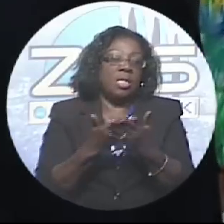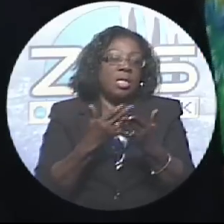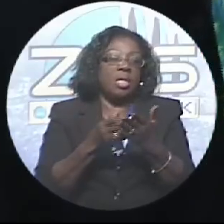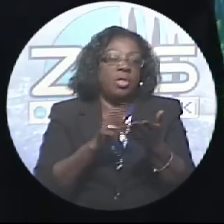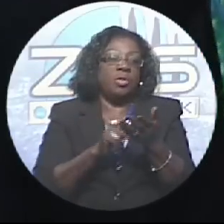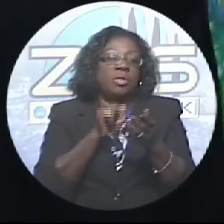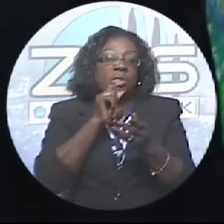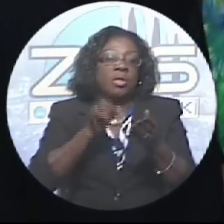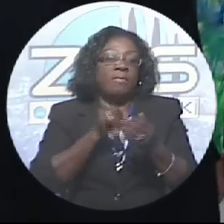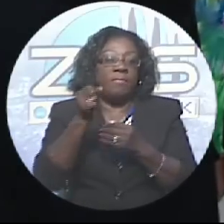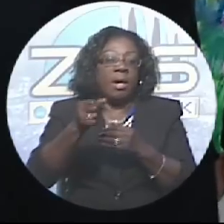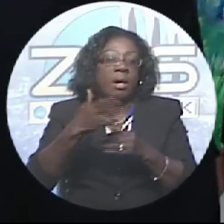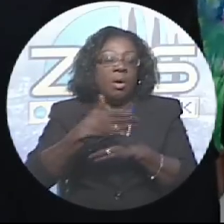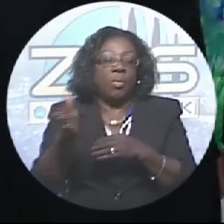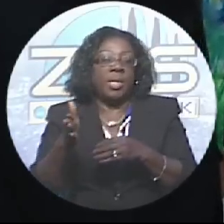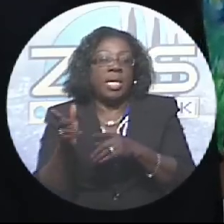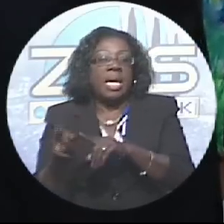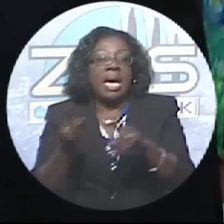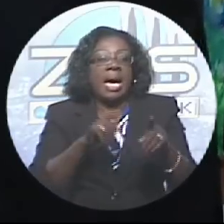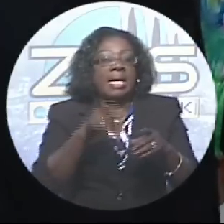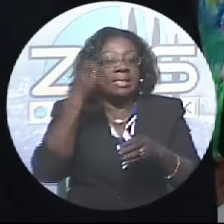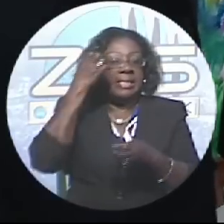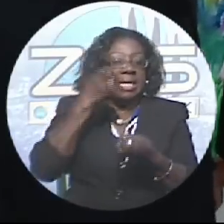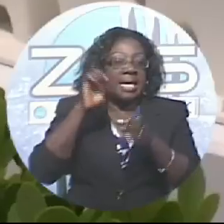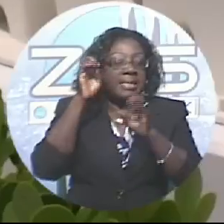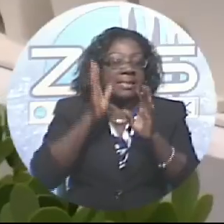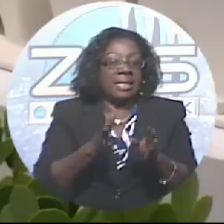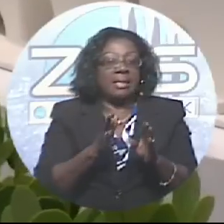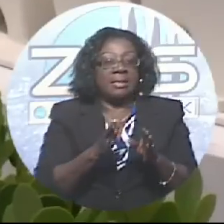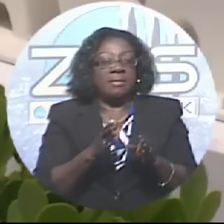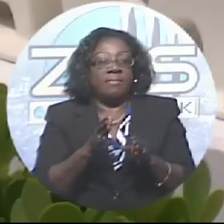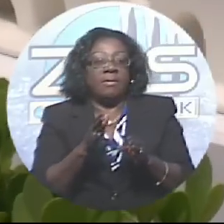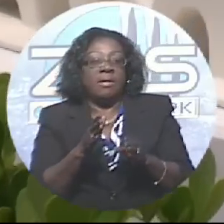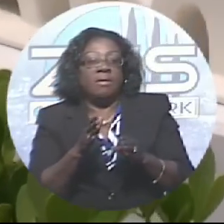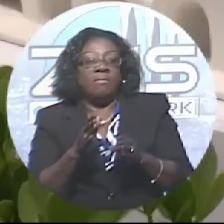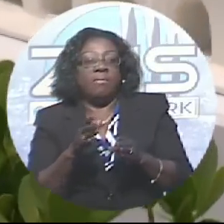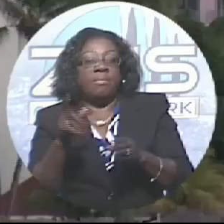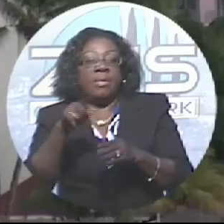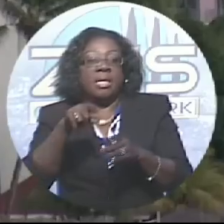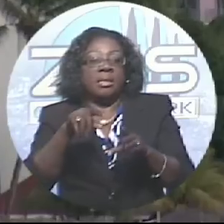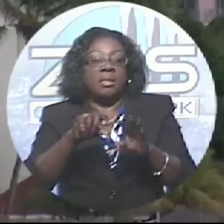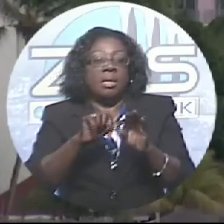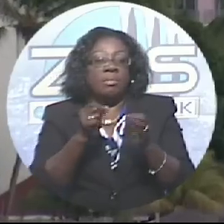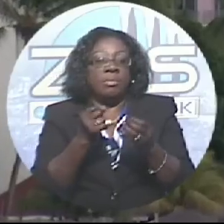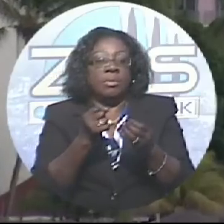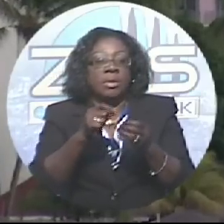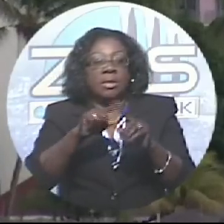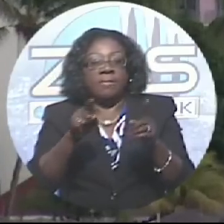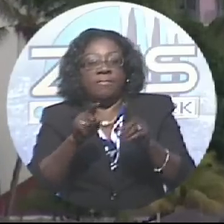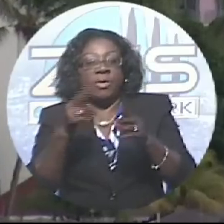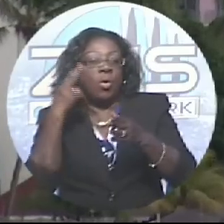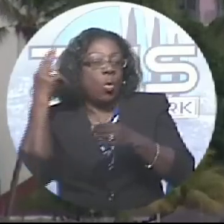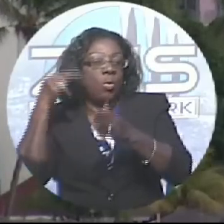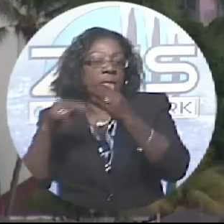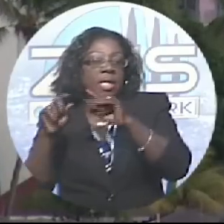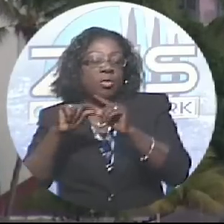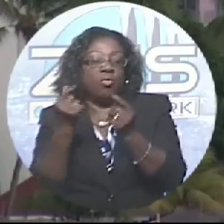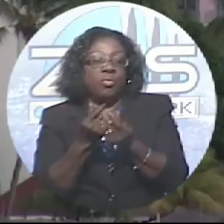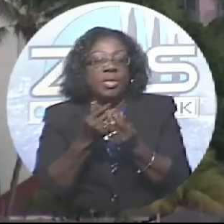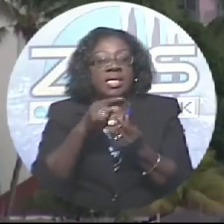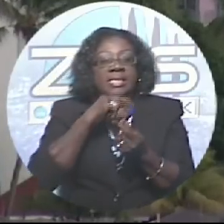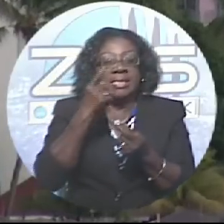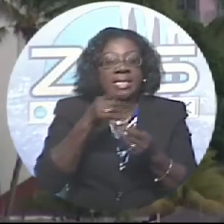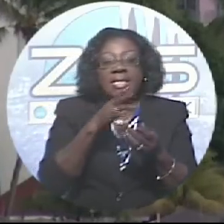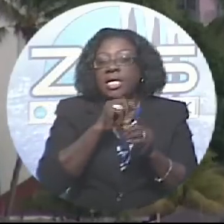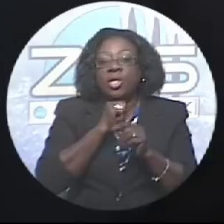as executives from the luxury SLS group announced they're not going anywhere. SLS is positioned to brand and operate one of the hotels